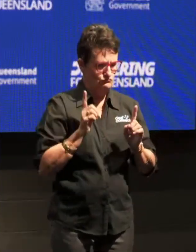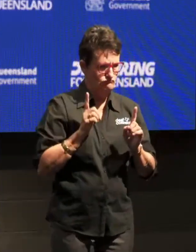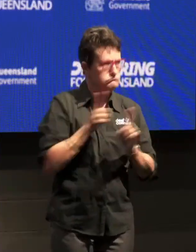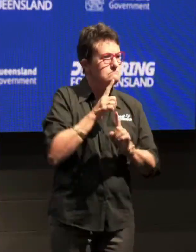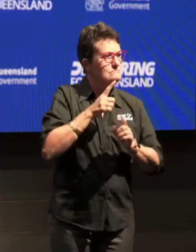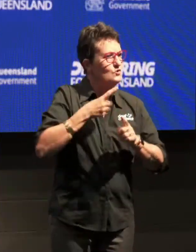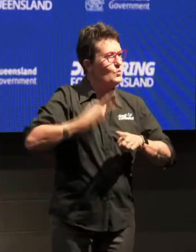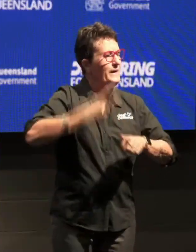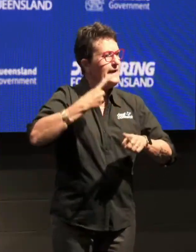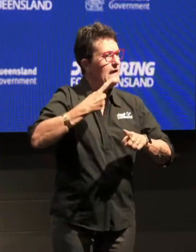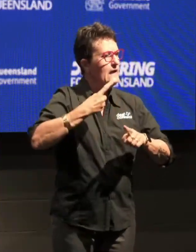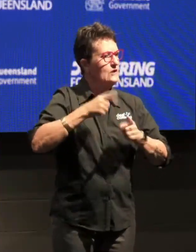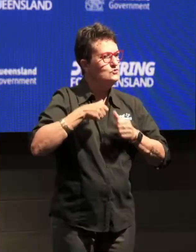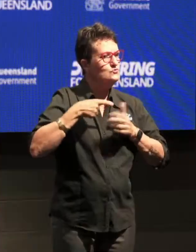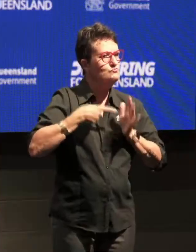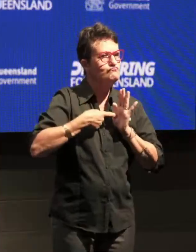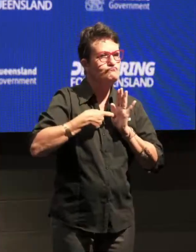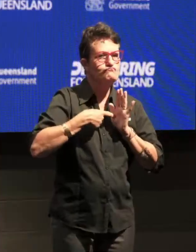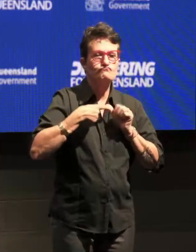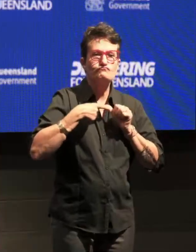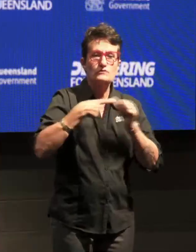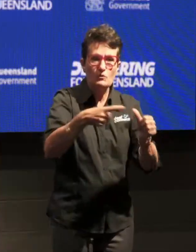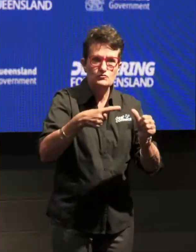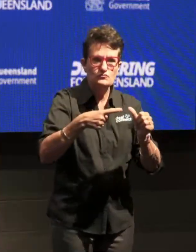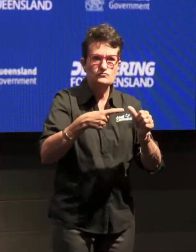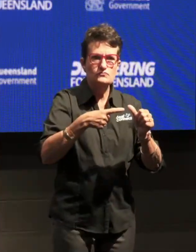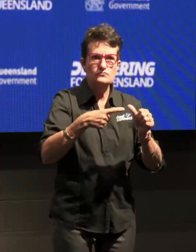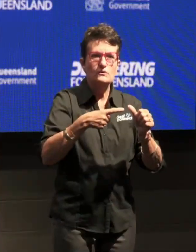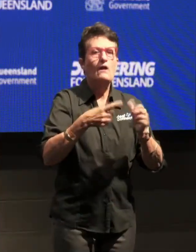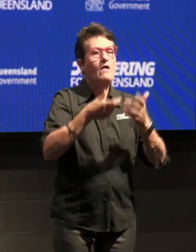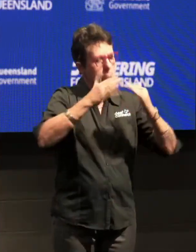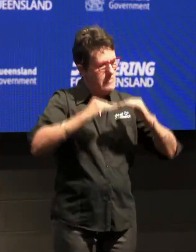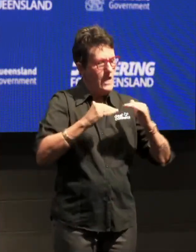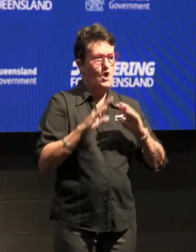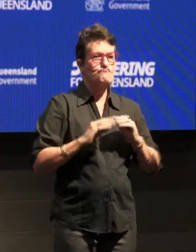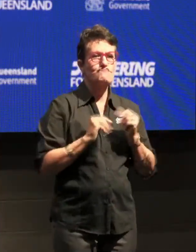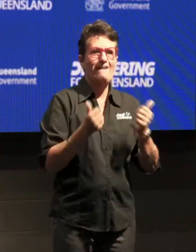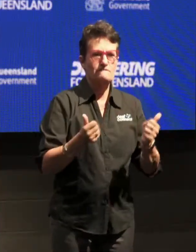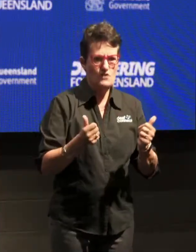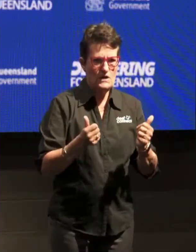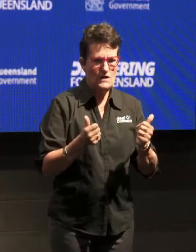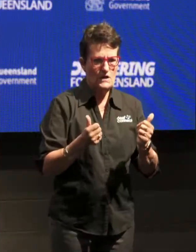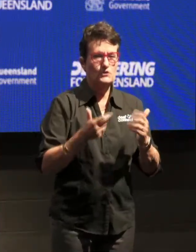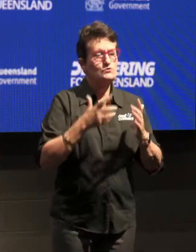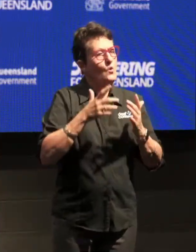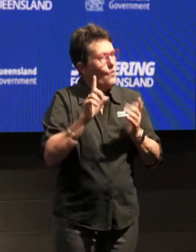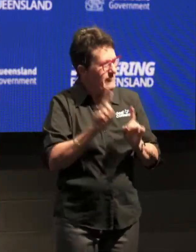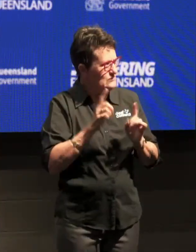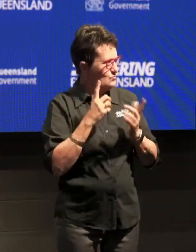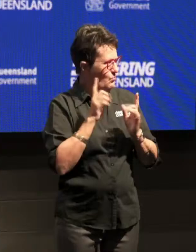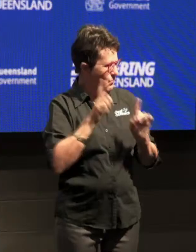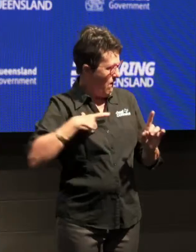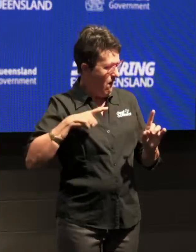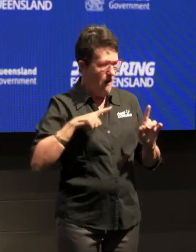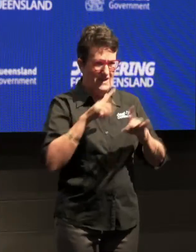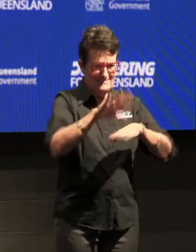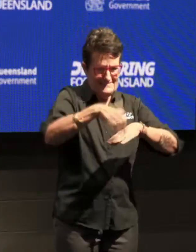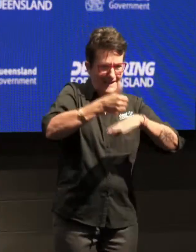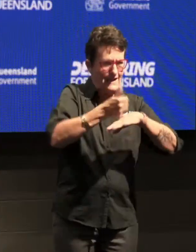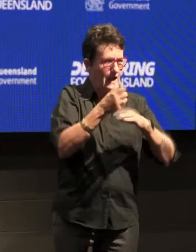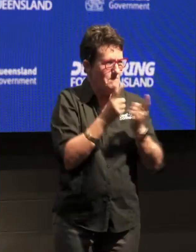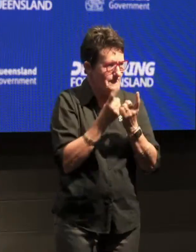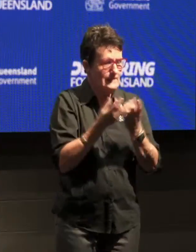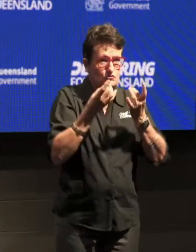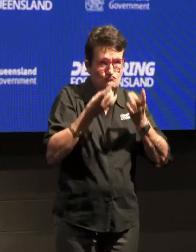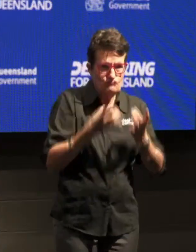quickly from response to recovery, and that's the most important thing, and we are putting in place the resources and the personnel